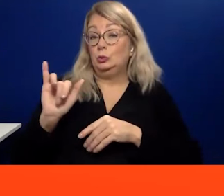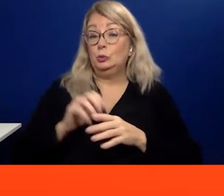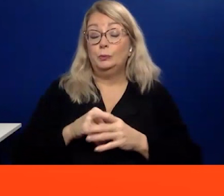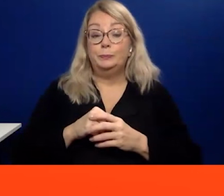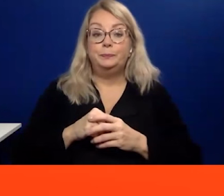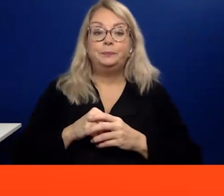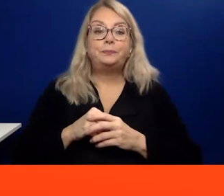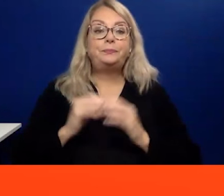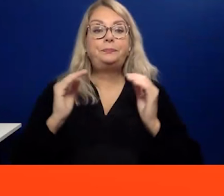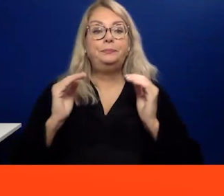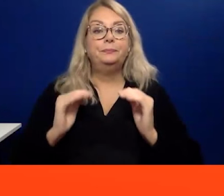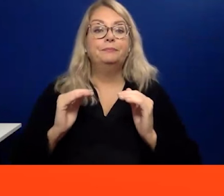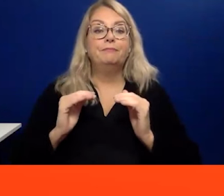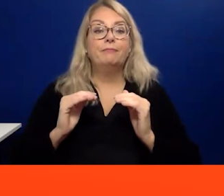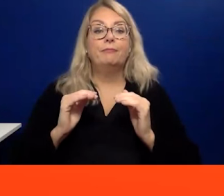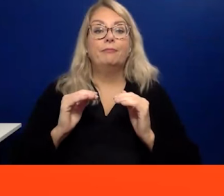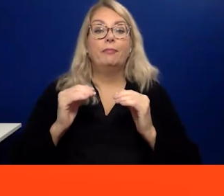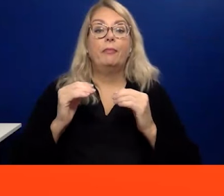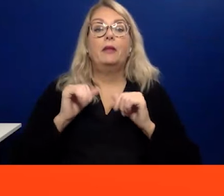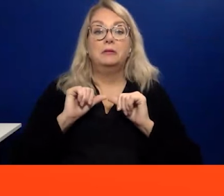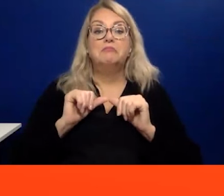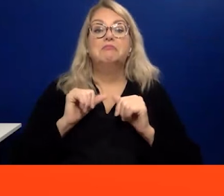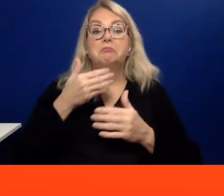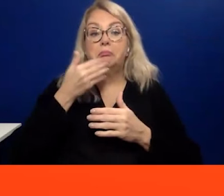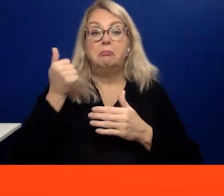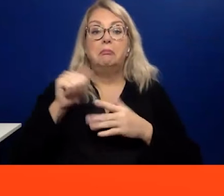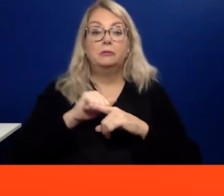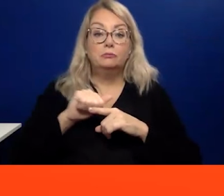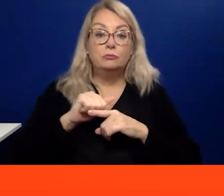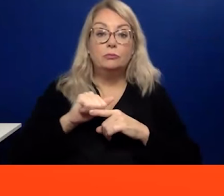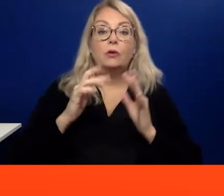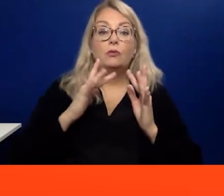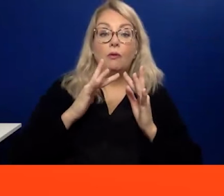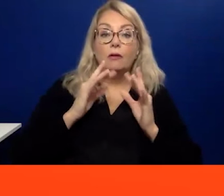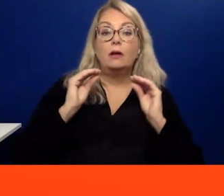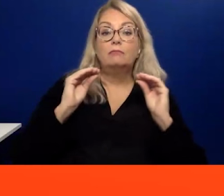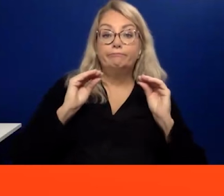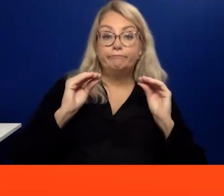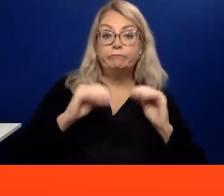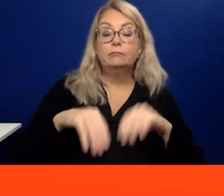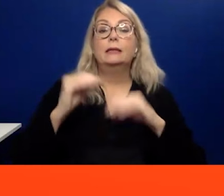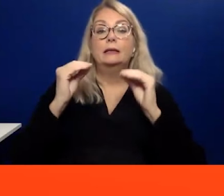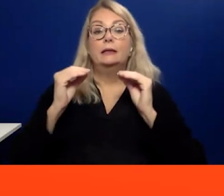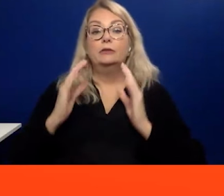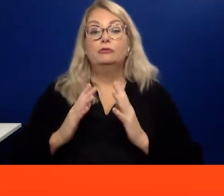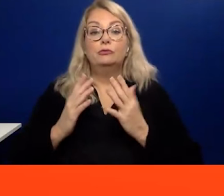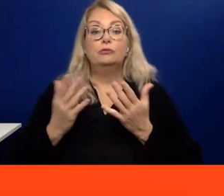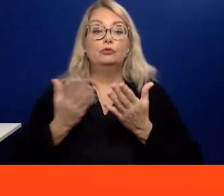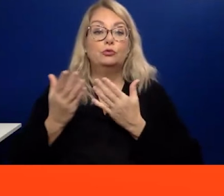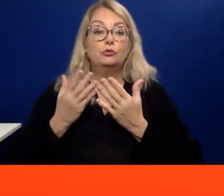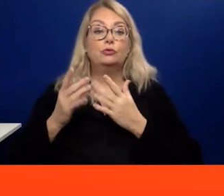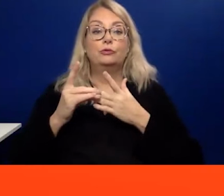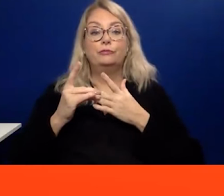Let's see. So consistent with best practice for online instruction, instructors serve in a facilitator role. So I just covered that. Commitment